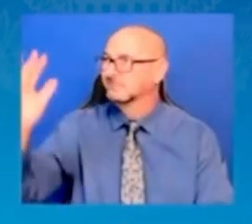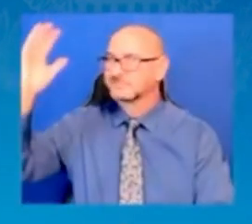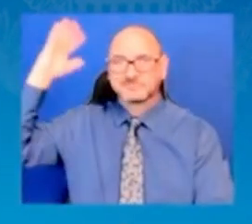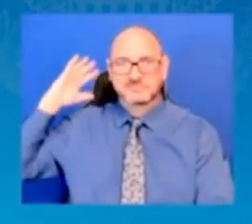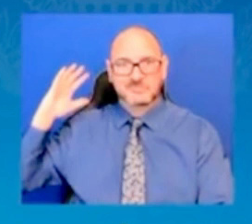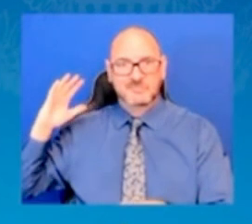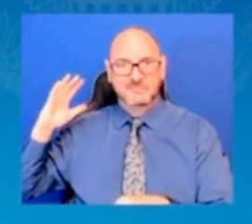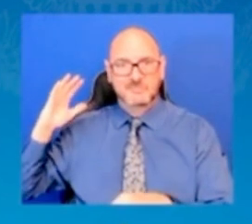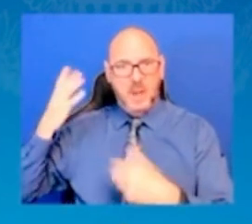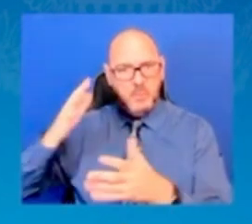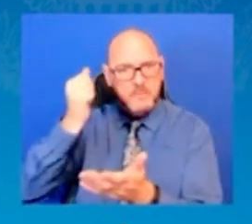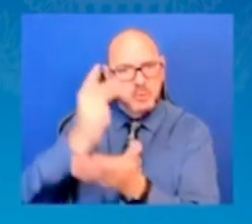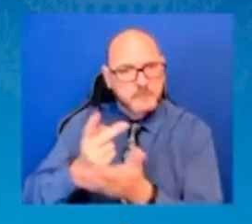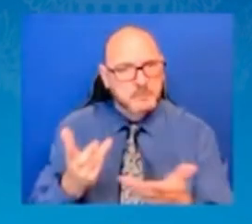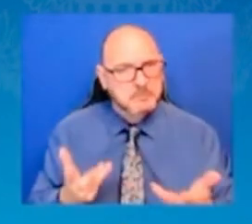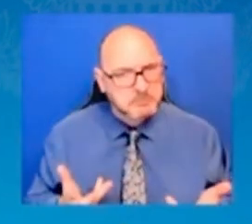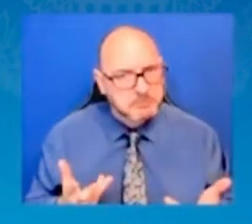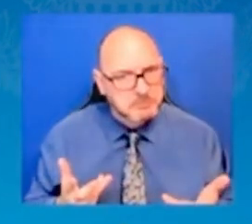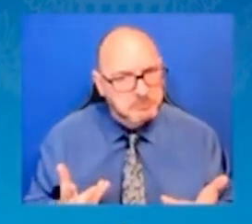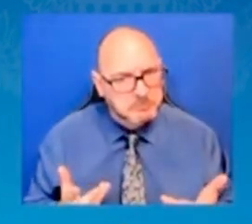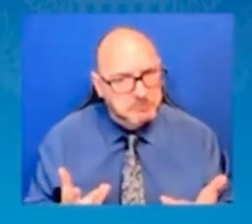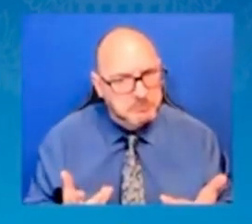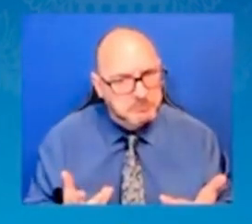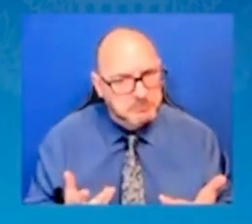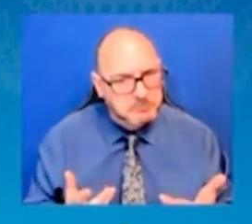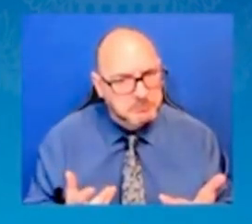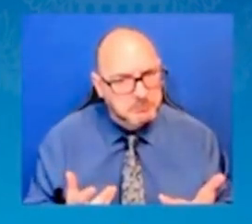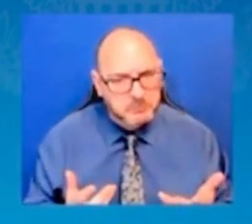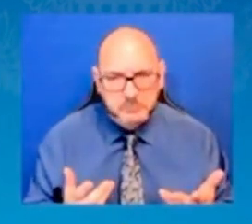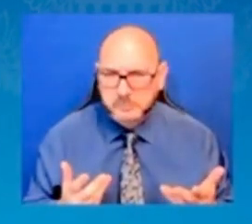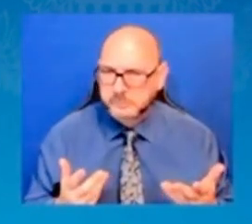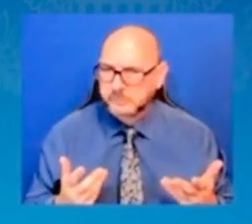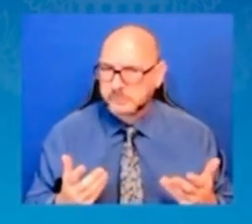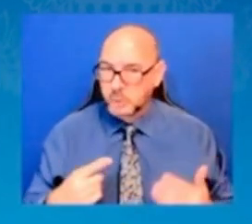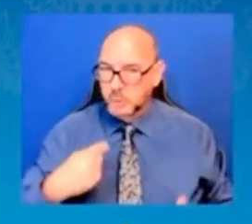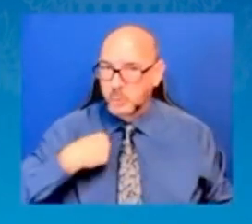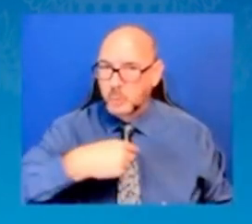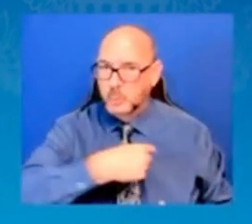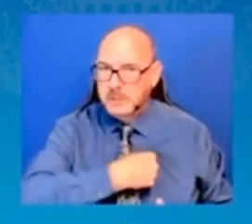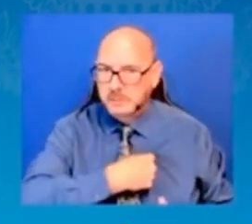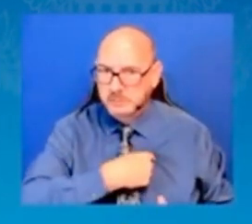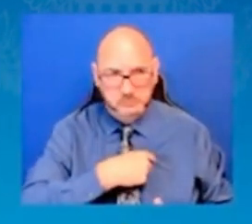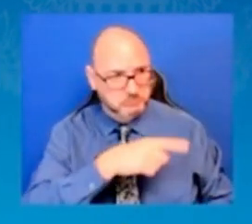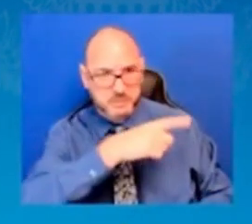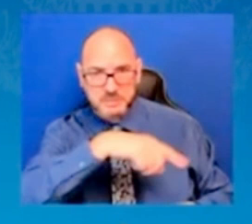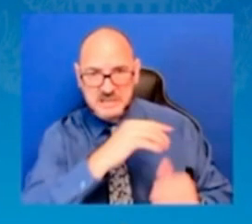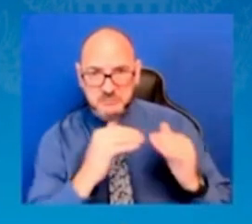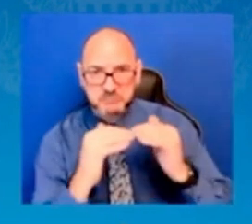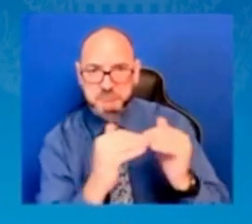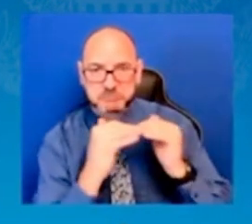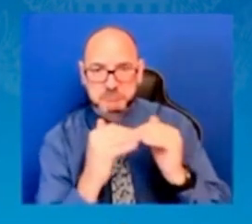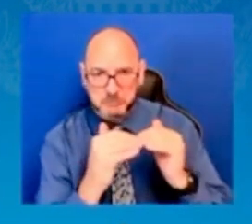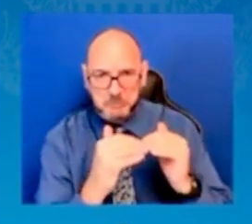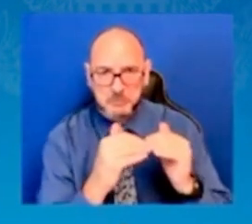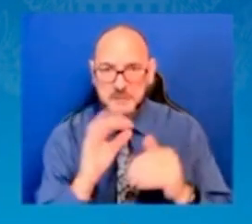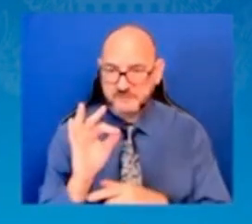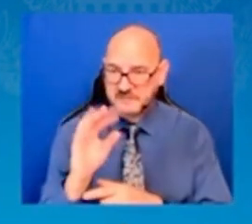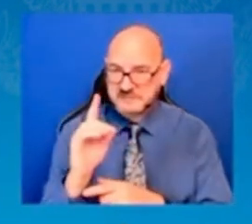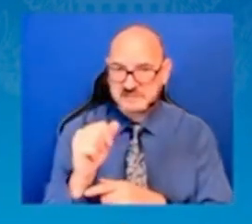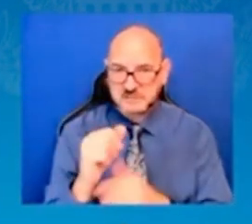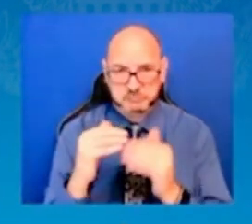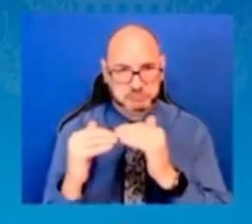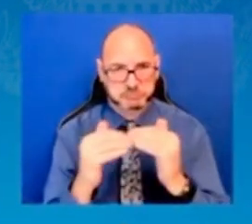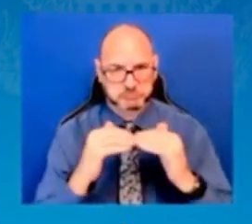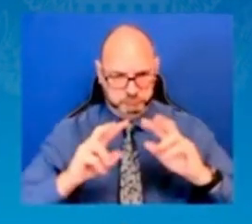after a strenuous, peer-reviewed process of determining that it